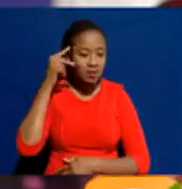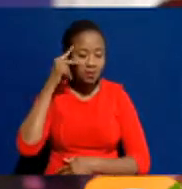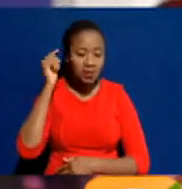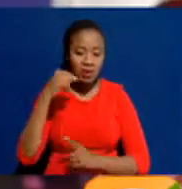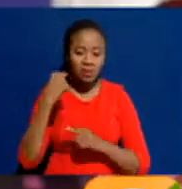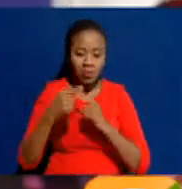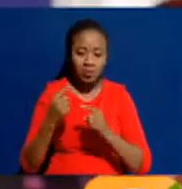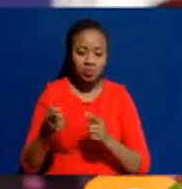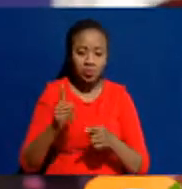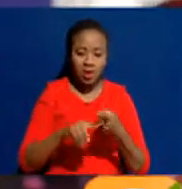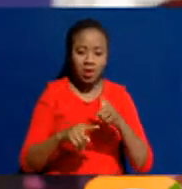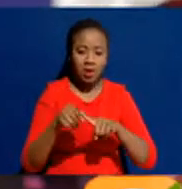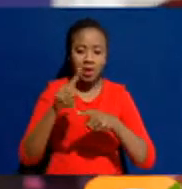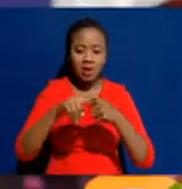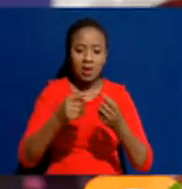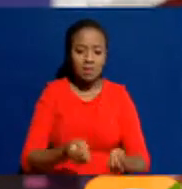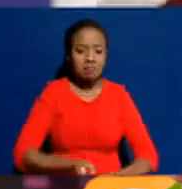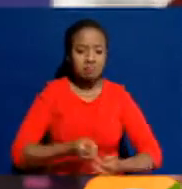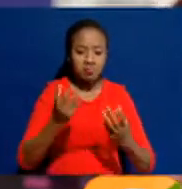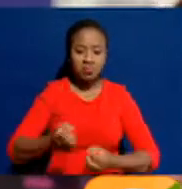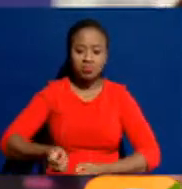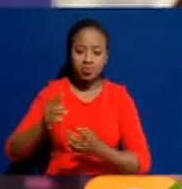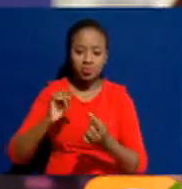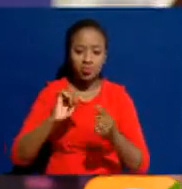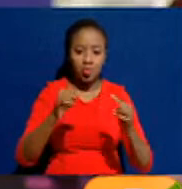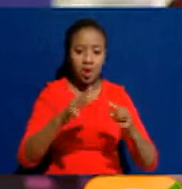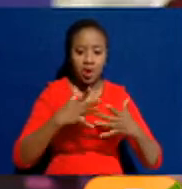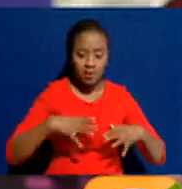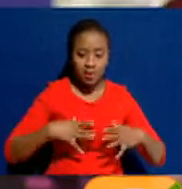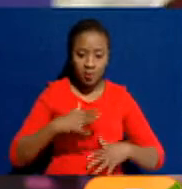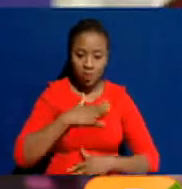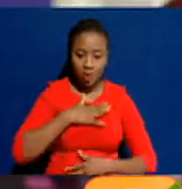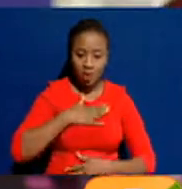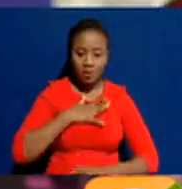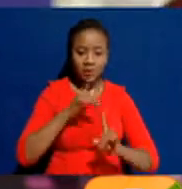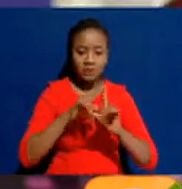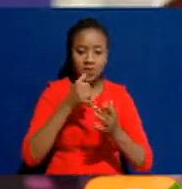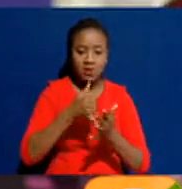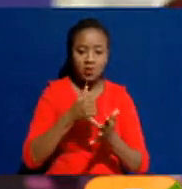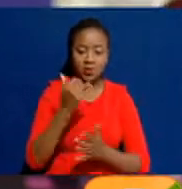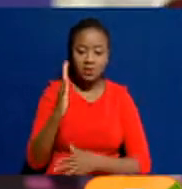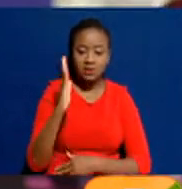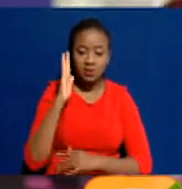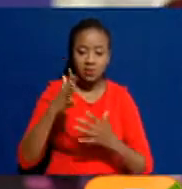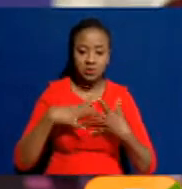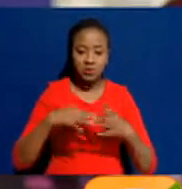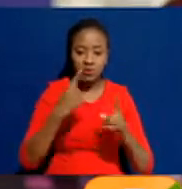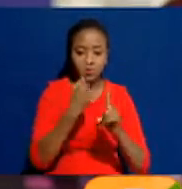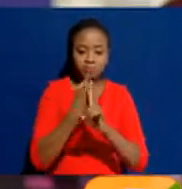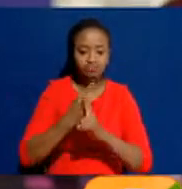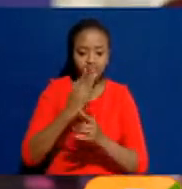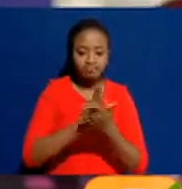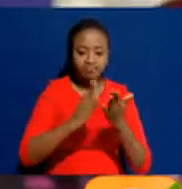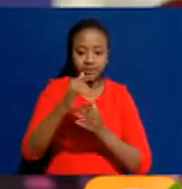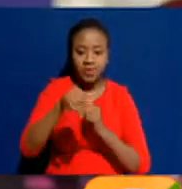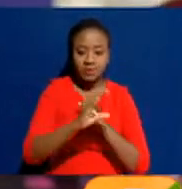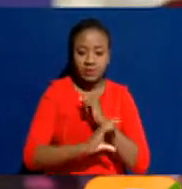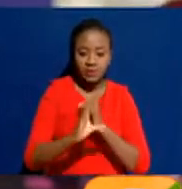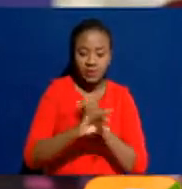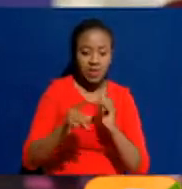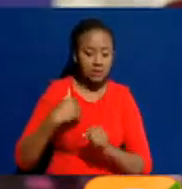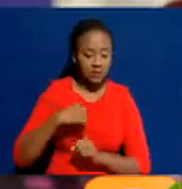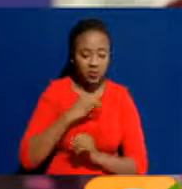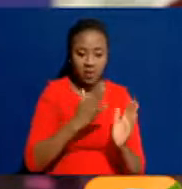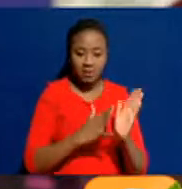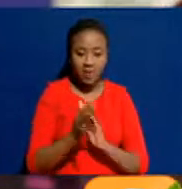attack our people, including security officers in certain parts of our country. We will sustain the war, we